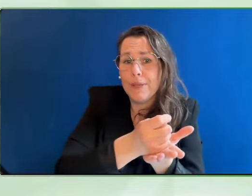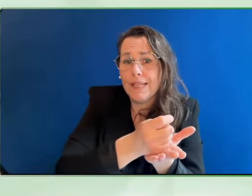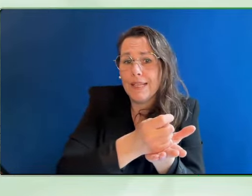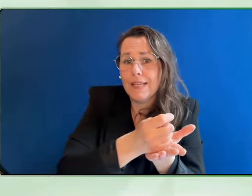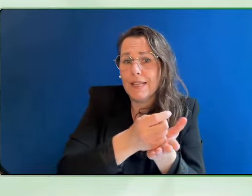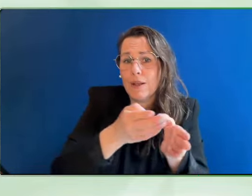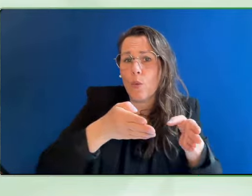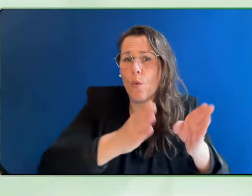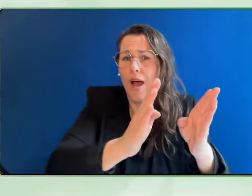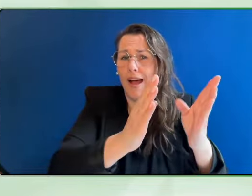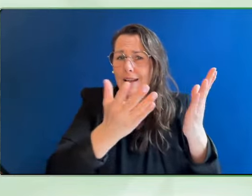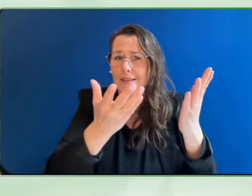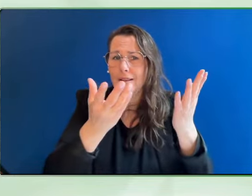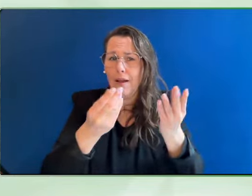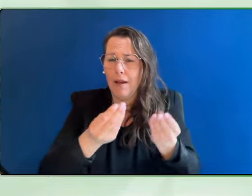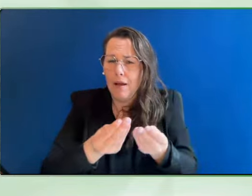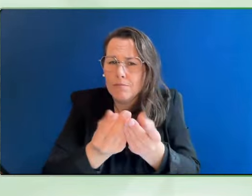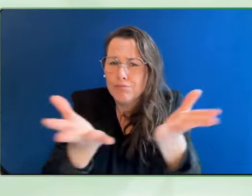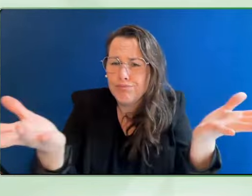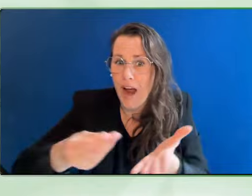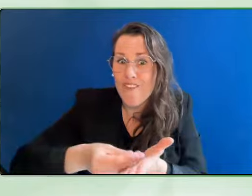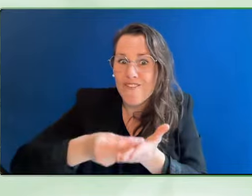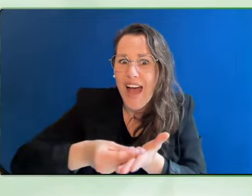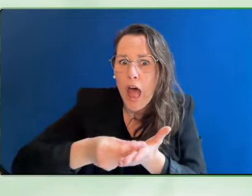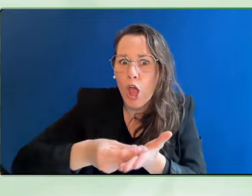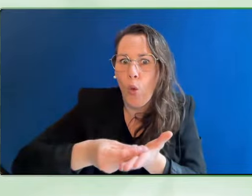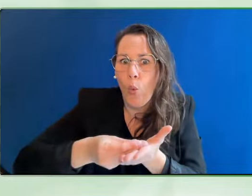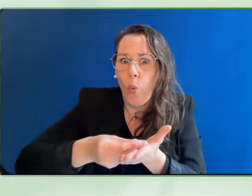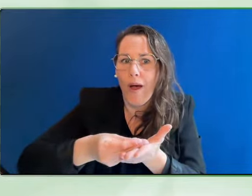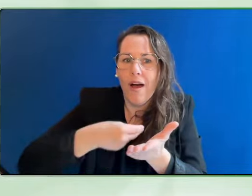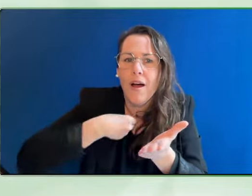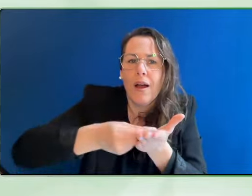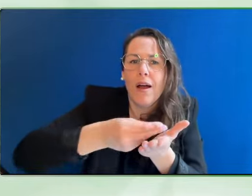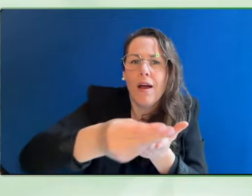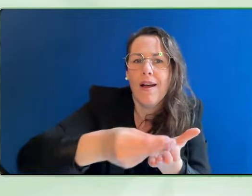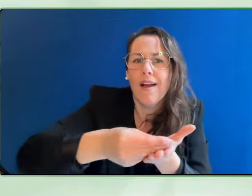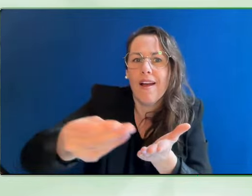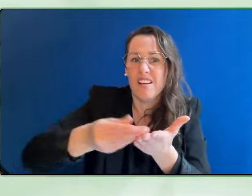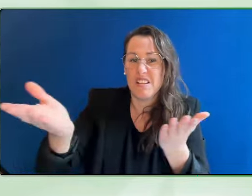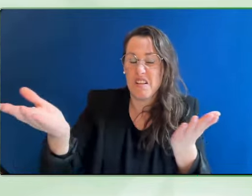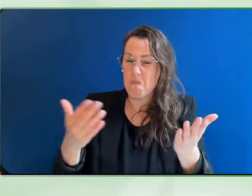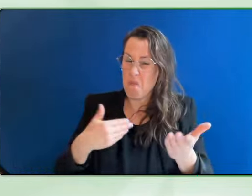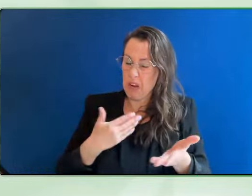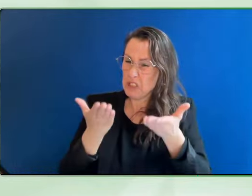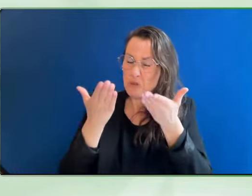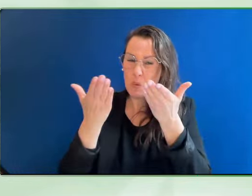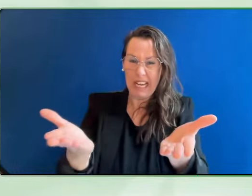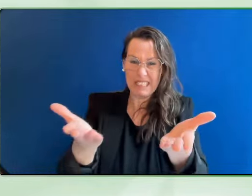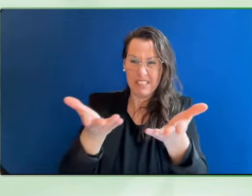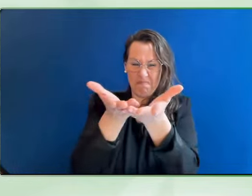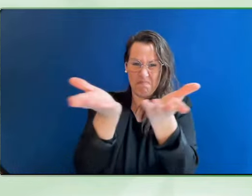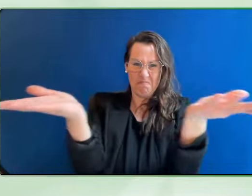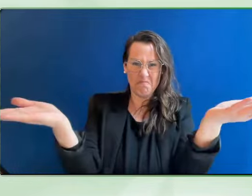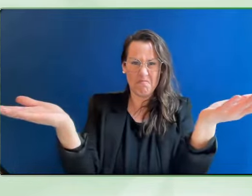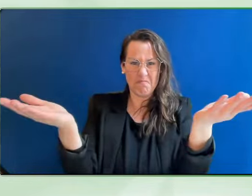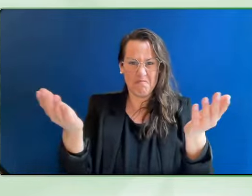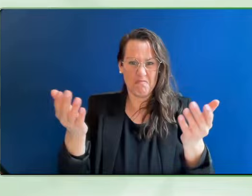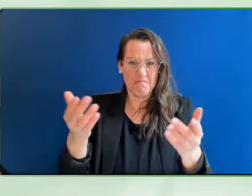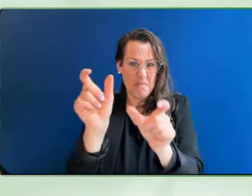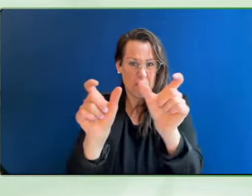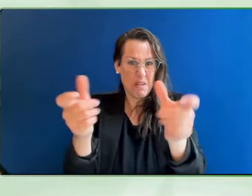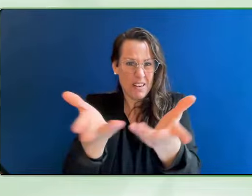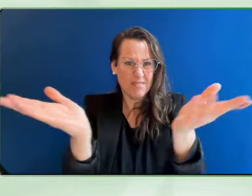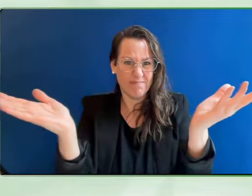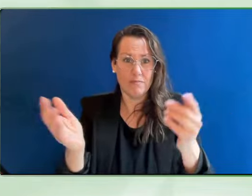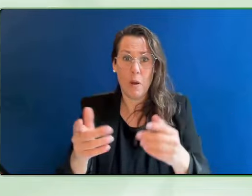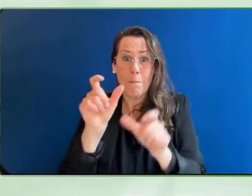story from your life, like something that you learned during your career working in the arts